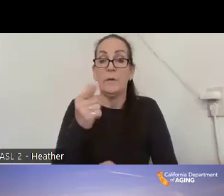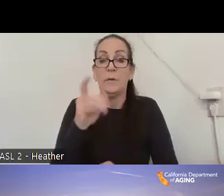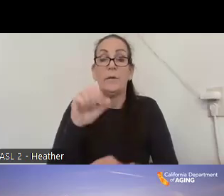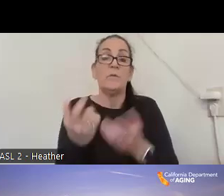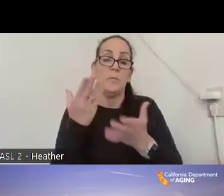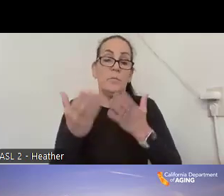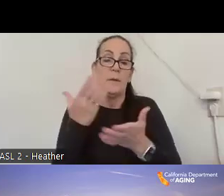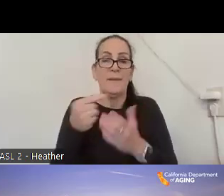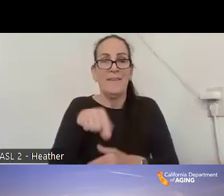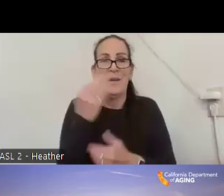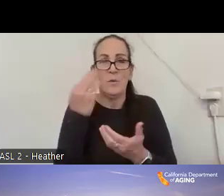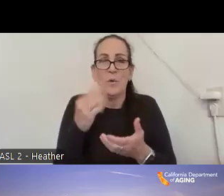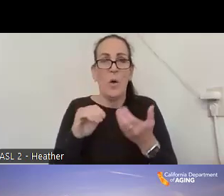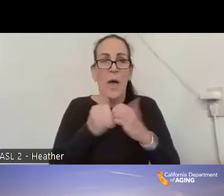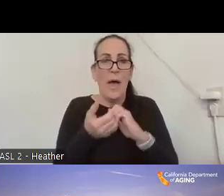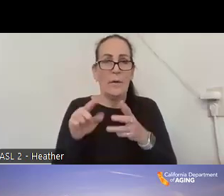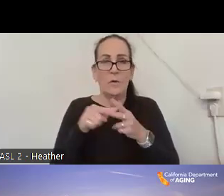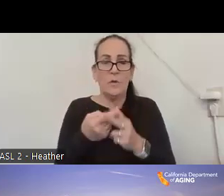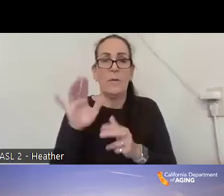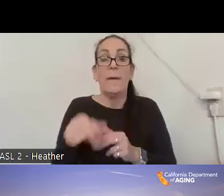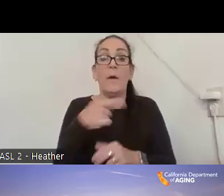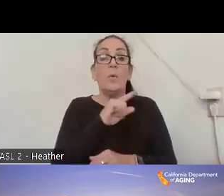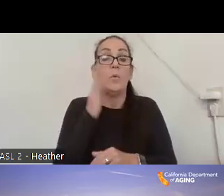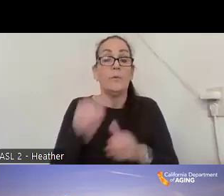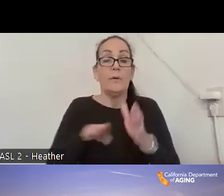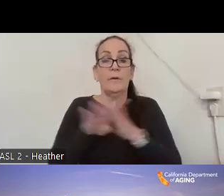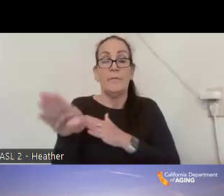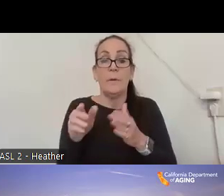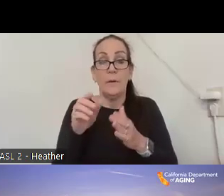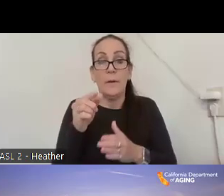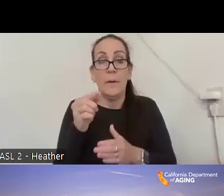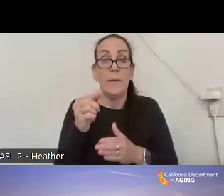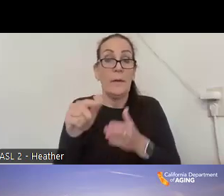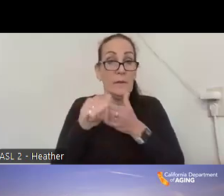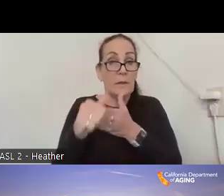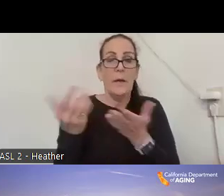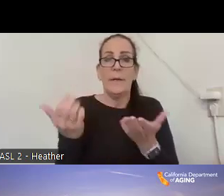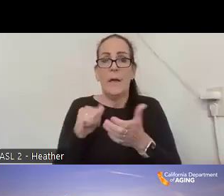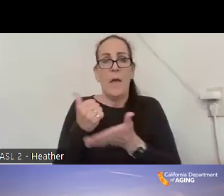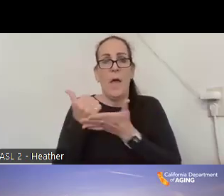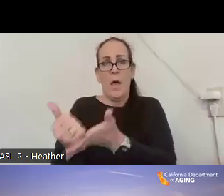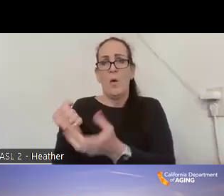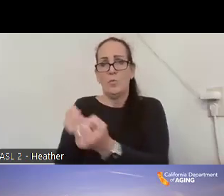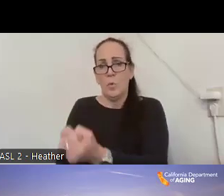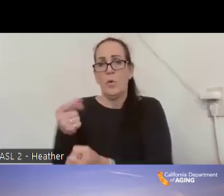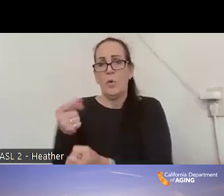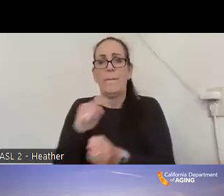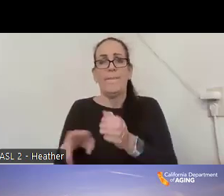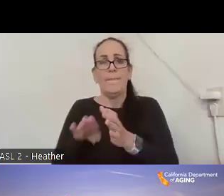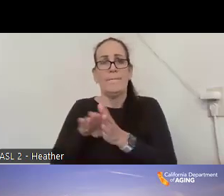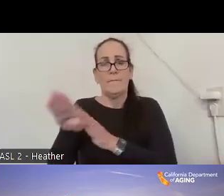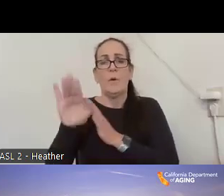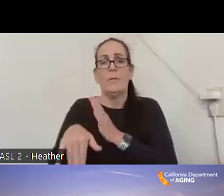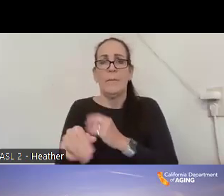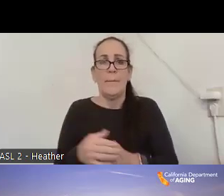not know where to start. So we're going to also develop a guide on how to help caregivers in utilizing those. Next slide,